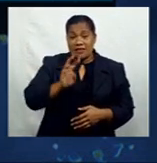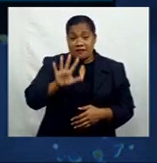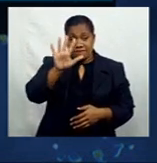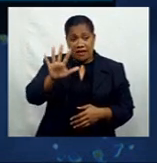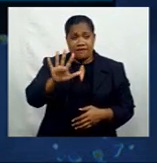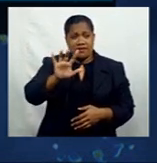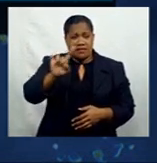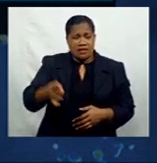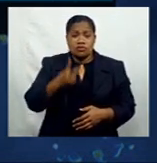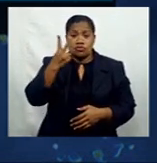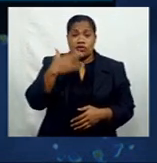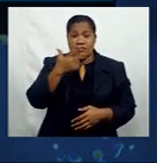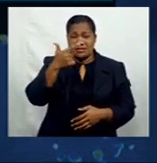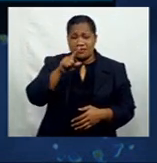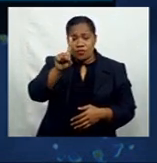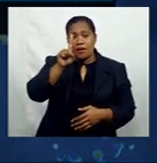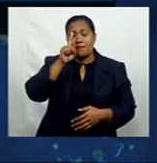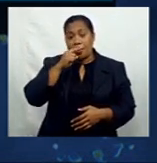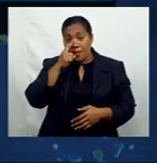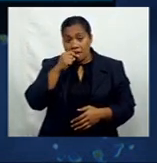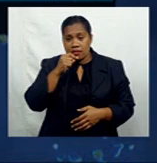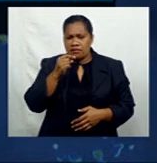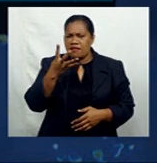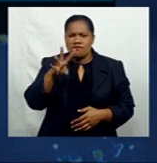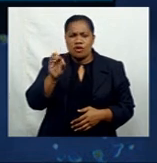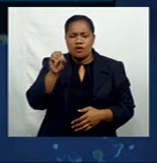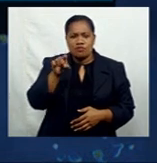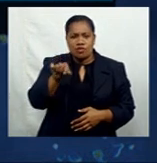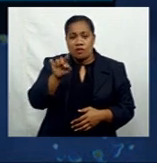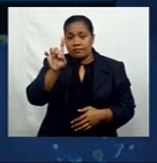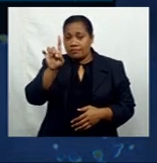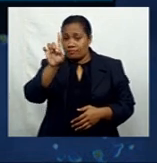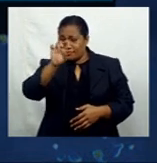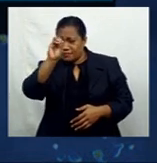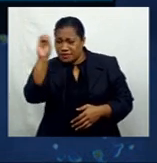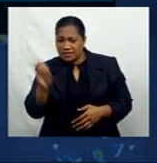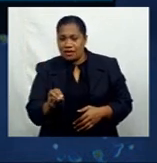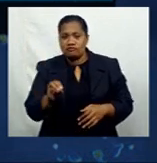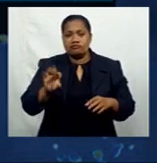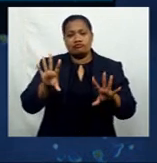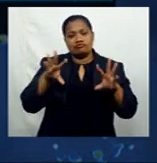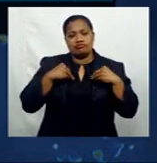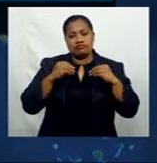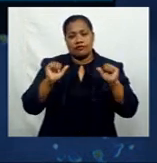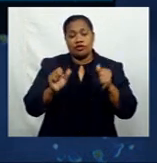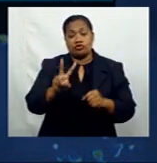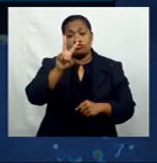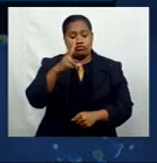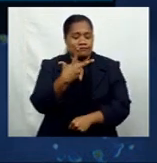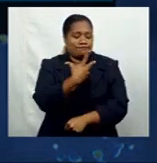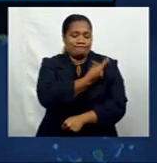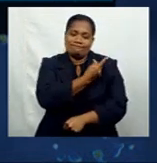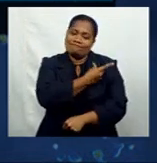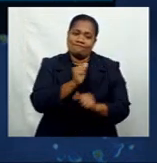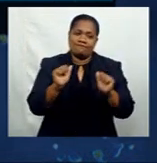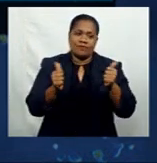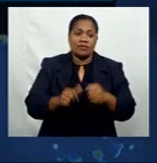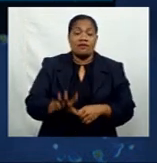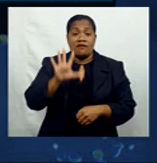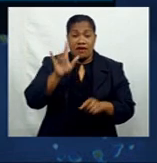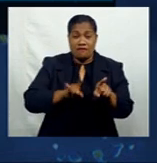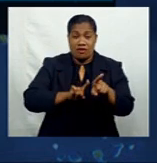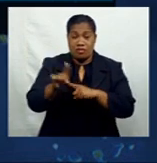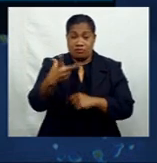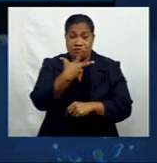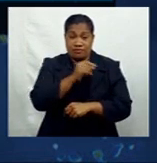235,271 people or 40.1% have received the second. The five most vaccinated areas include Mba,